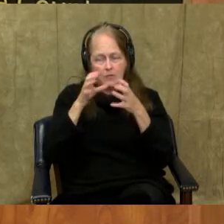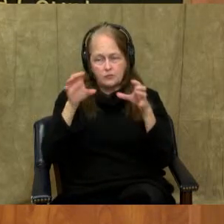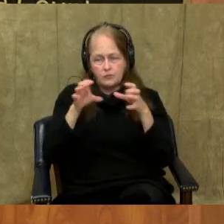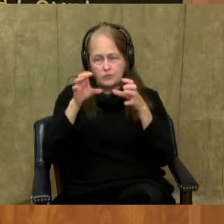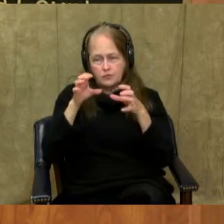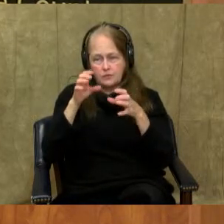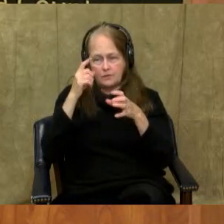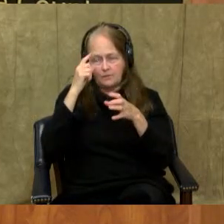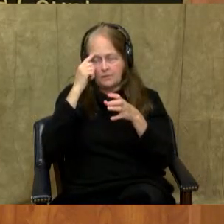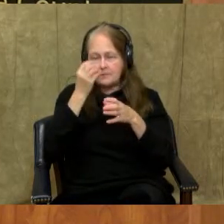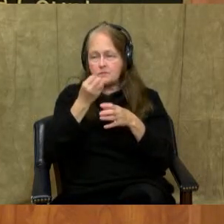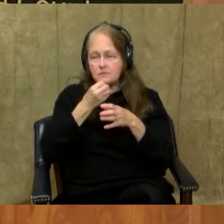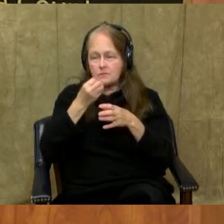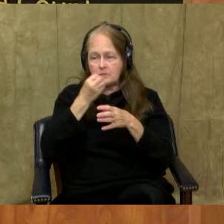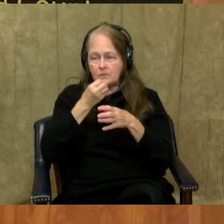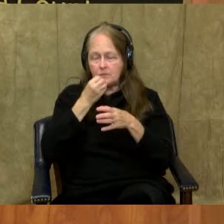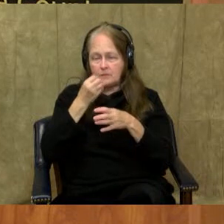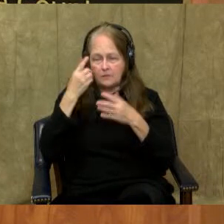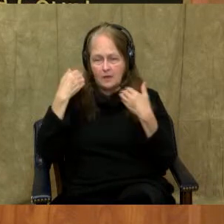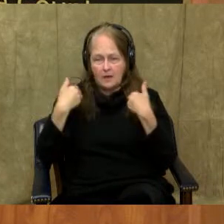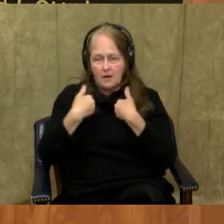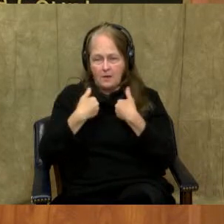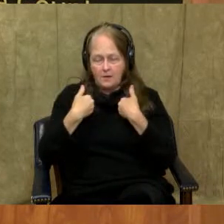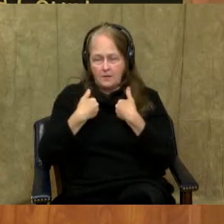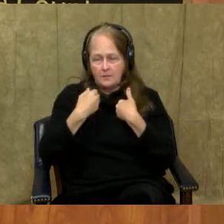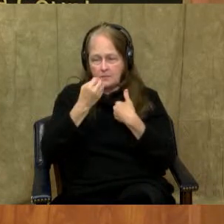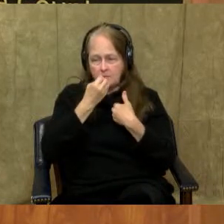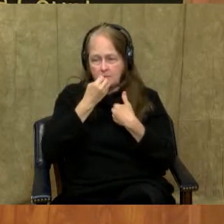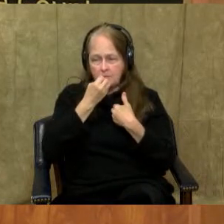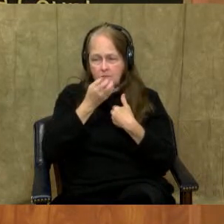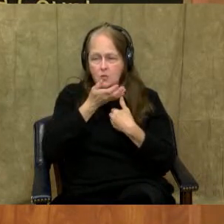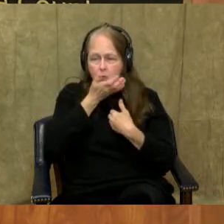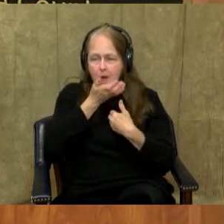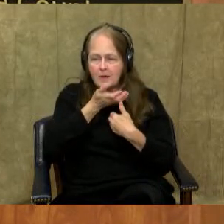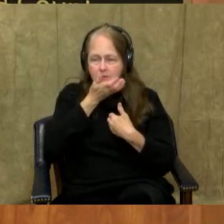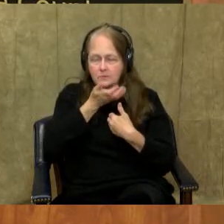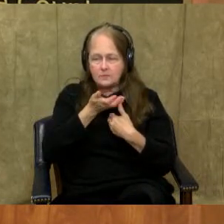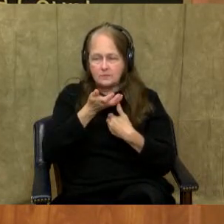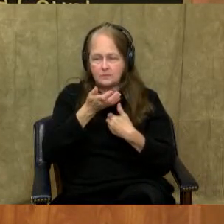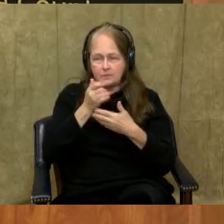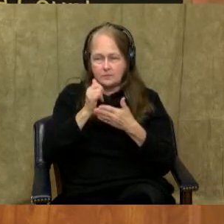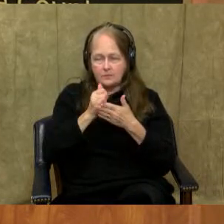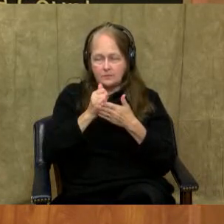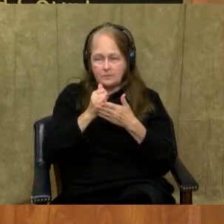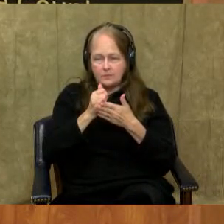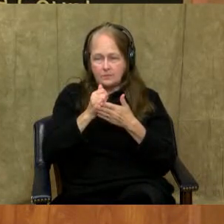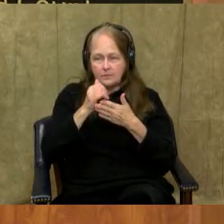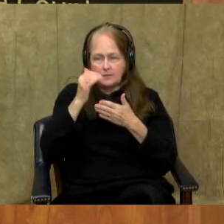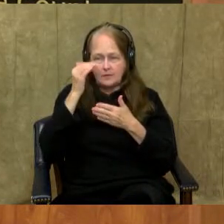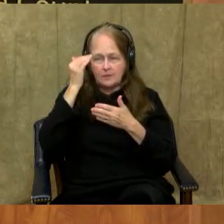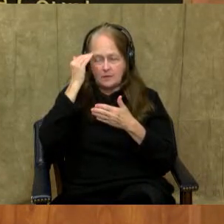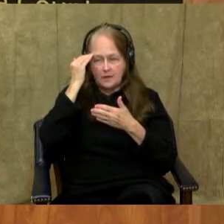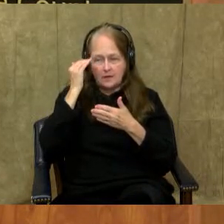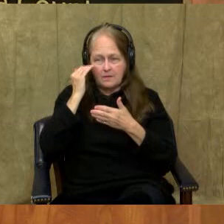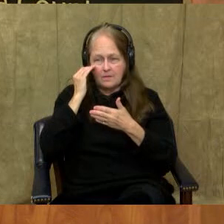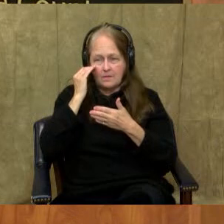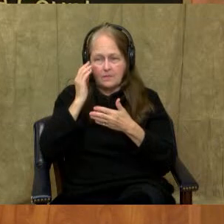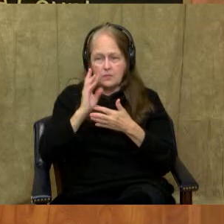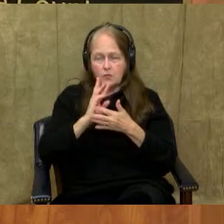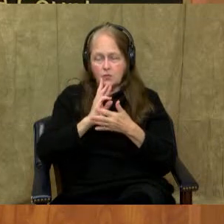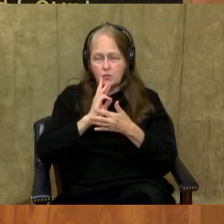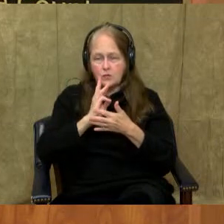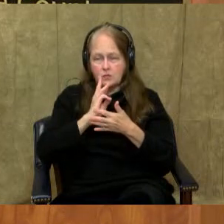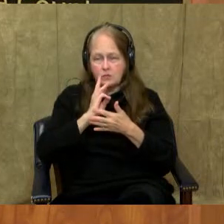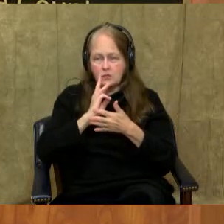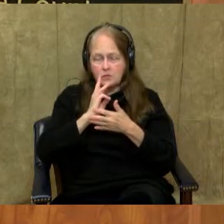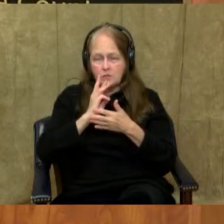except for grazing of animals. But they do have lakes there that are basically the headwaters for those major rivers that we talked